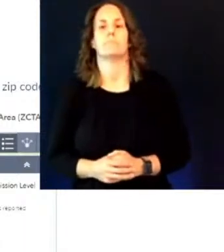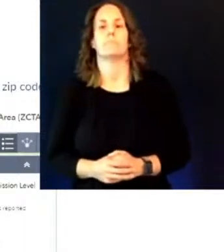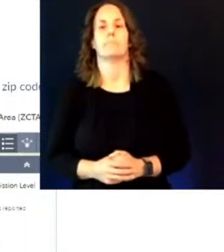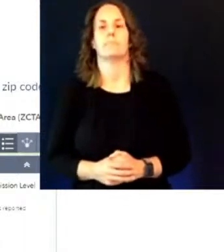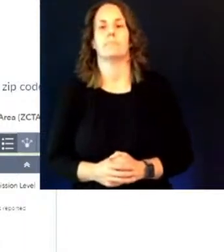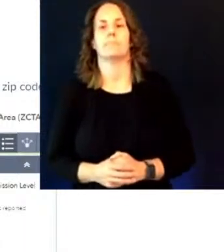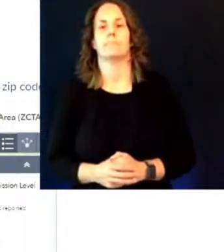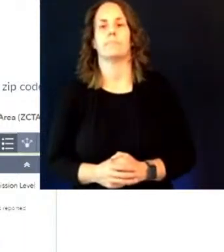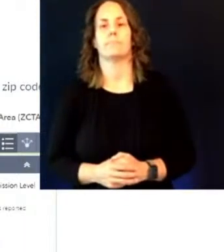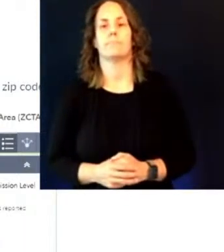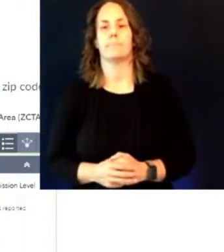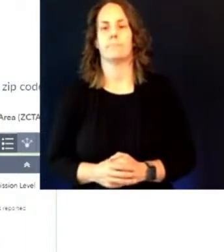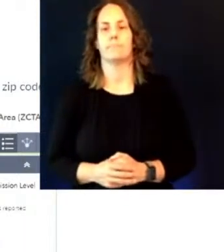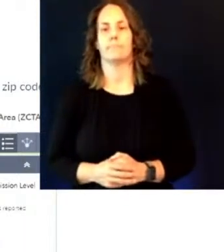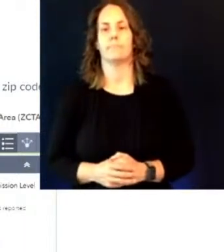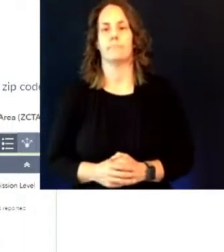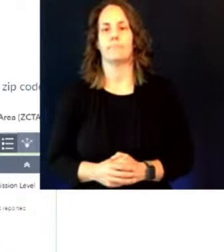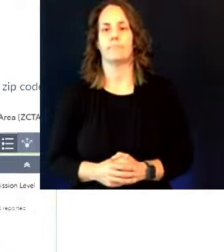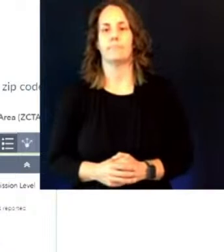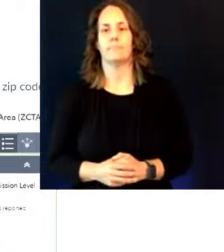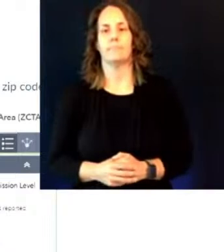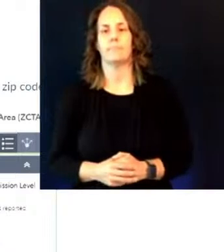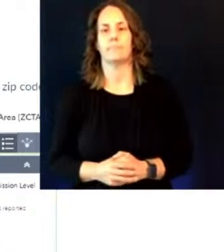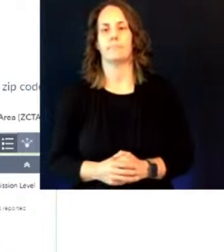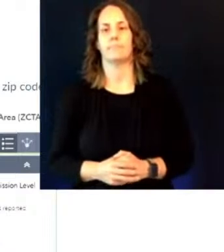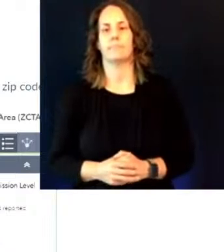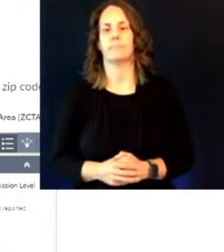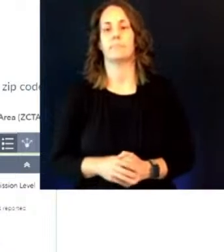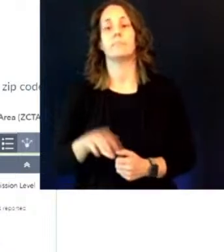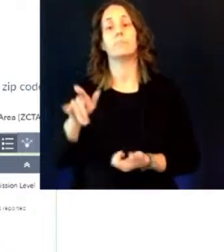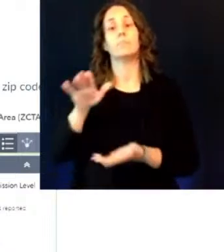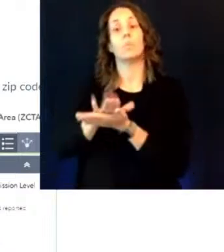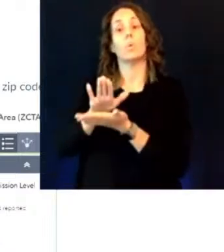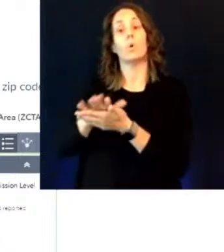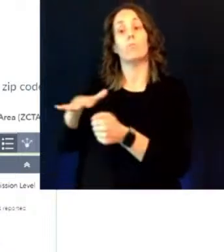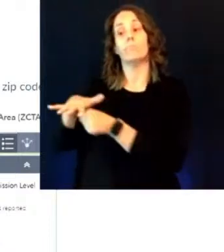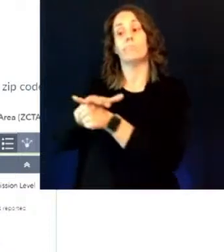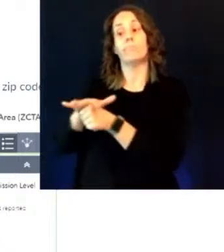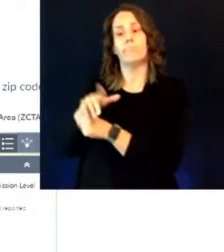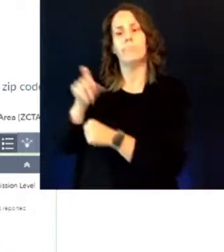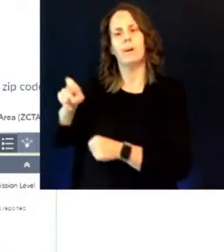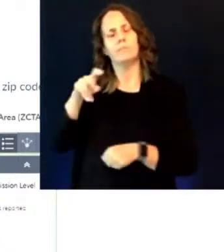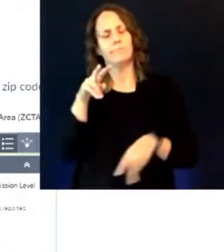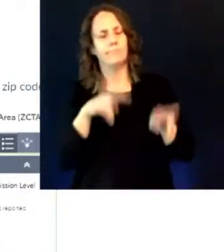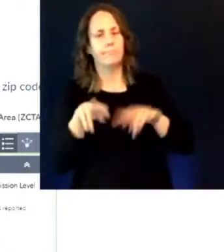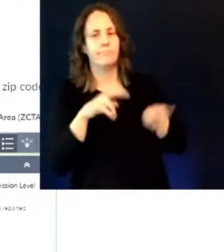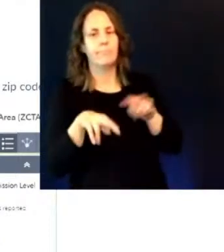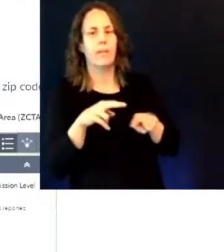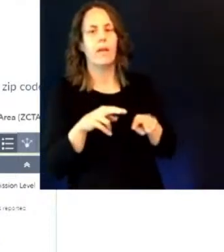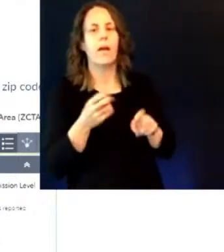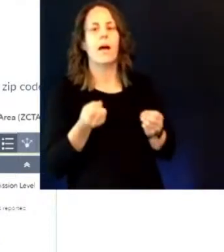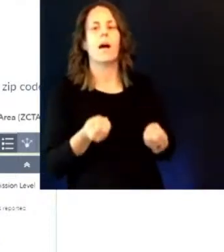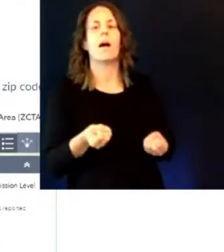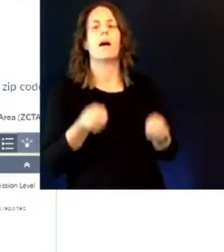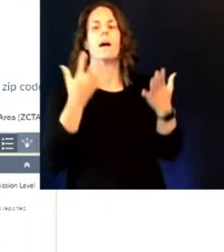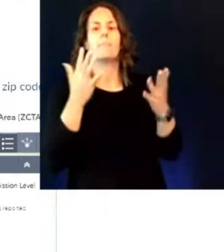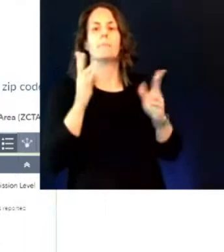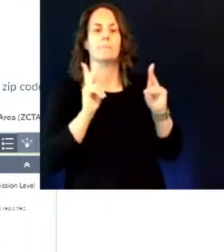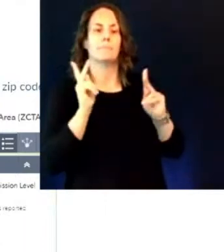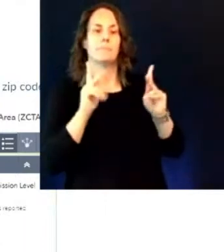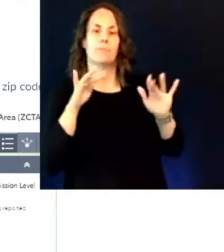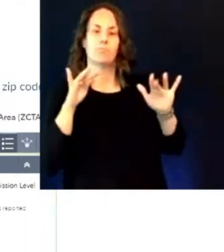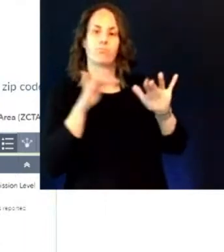school population, not just the students and teachers at that school, but the entire population of that school district area. So as you look at